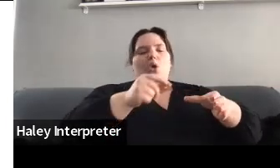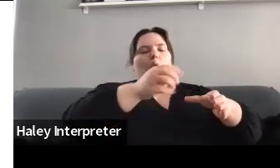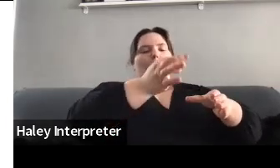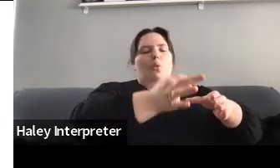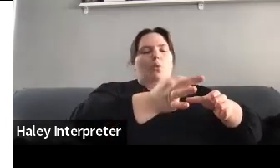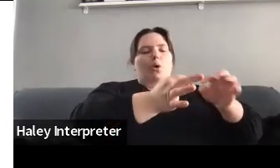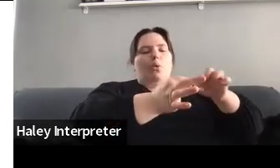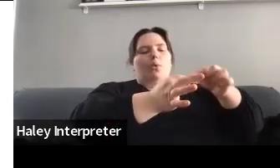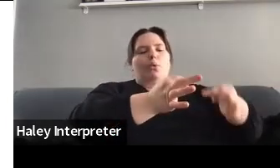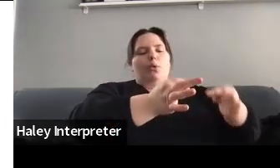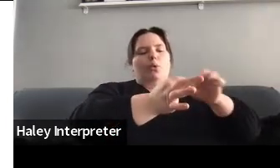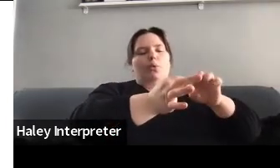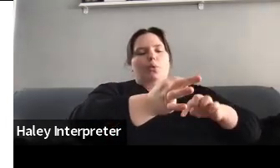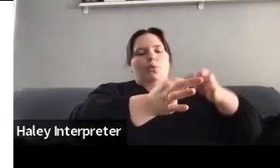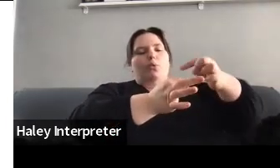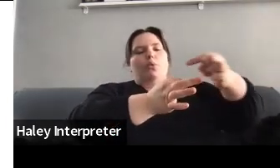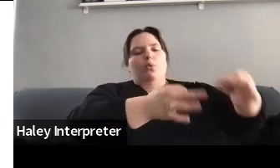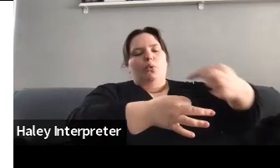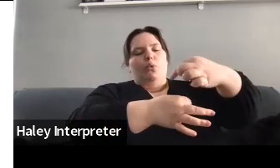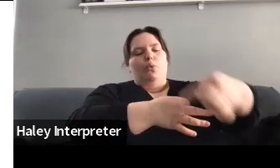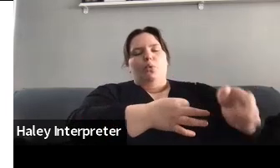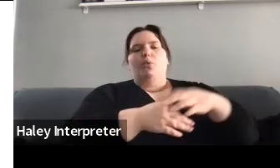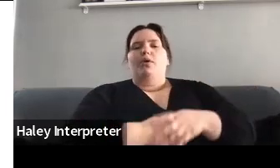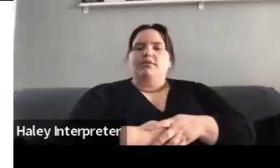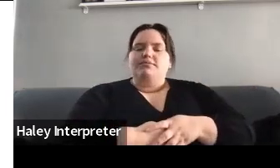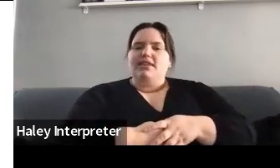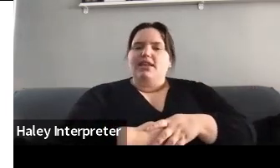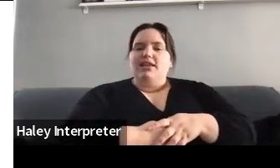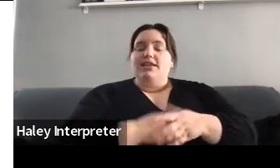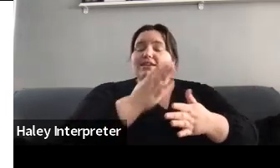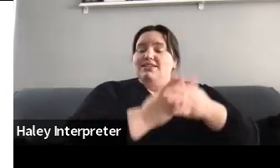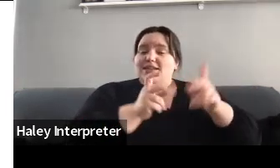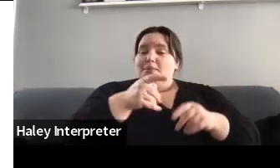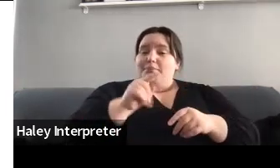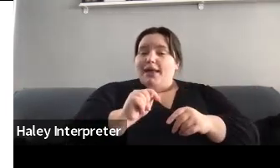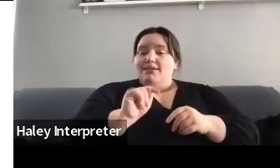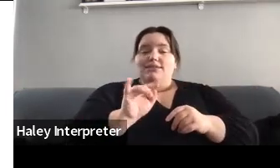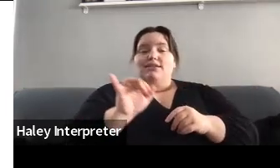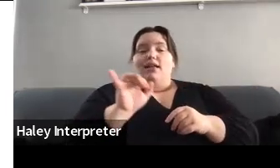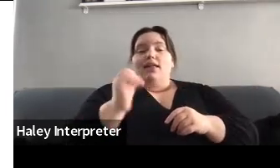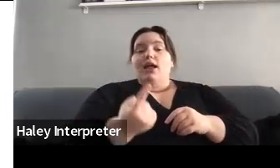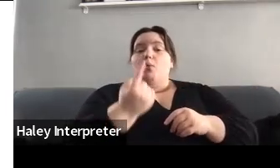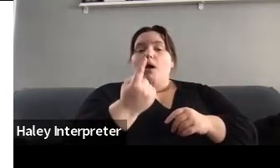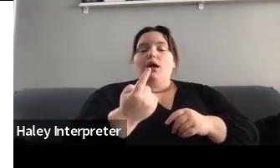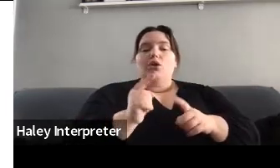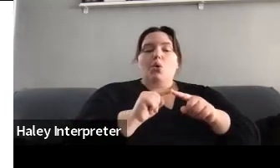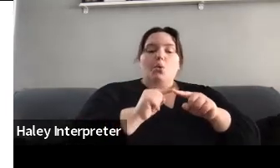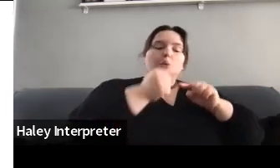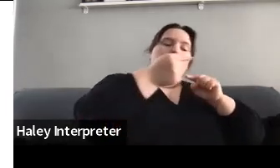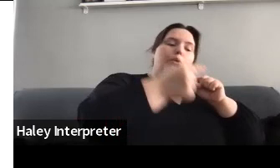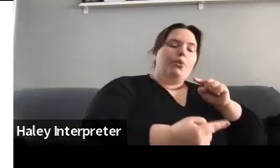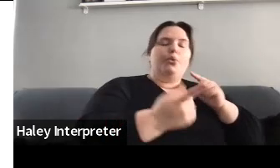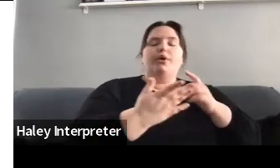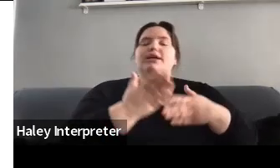pets like one stream, some pets like multiple streams. So I think the